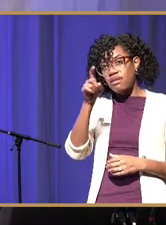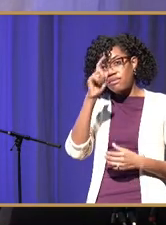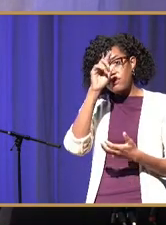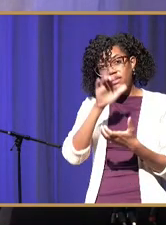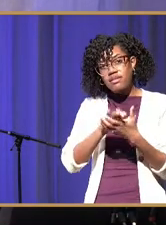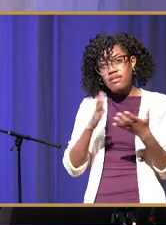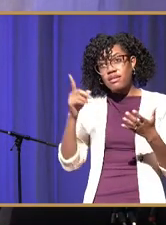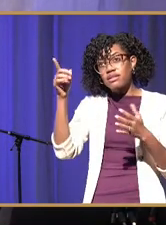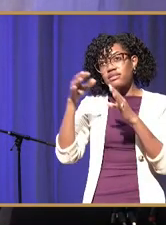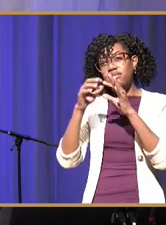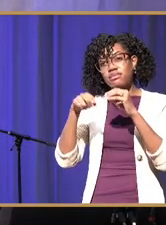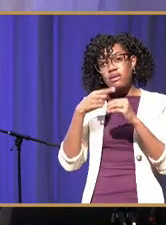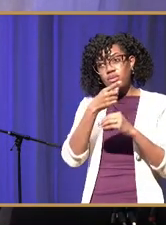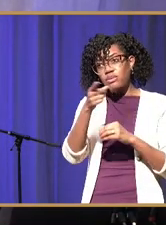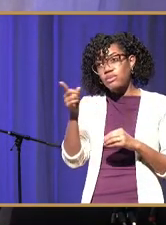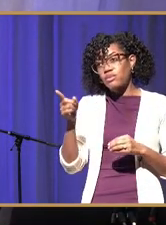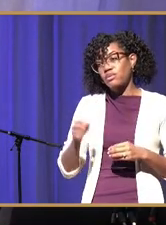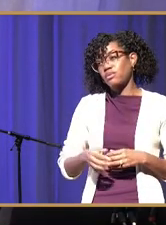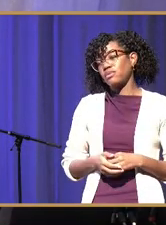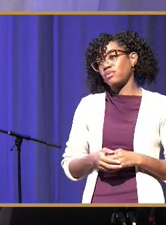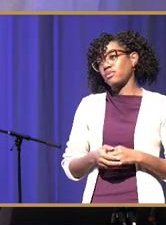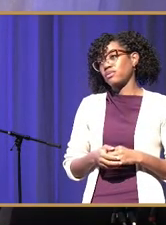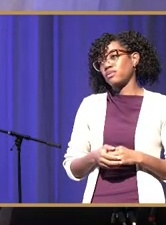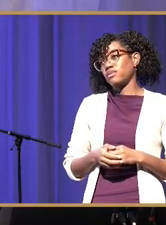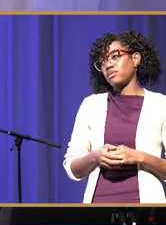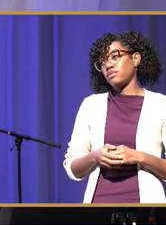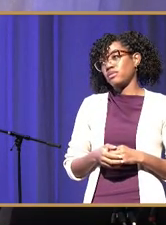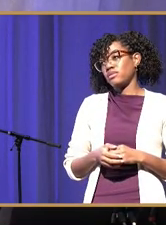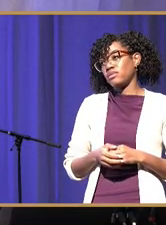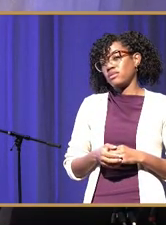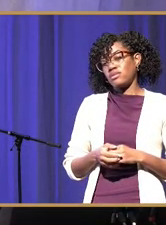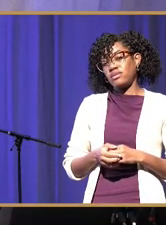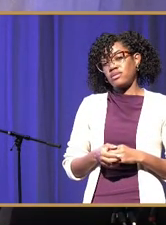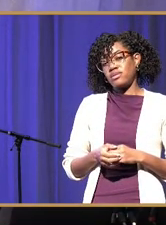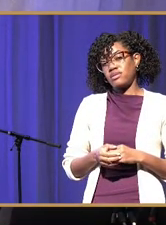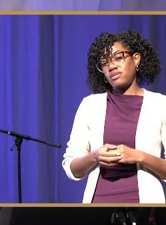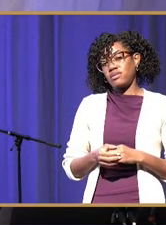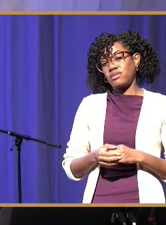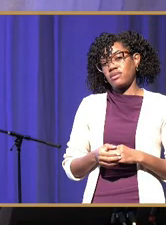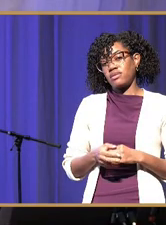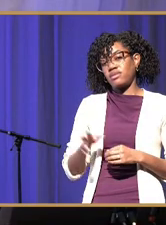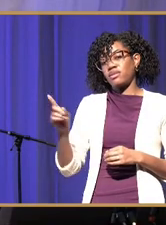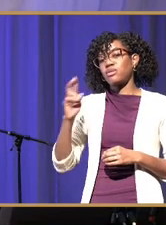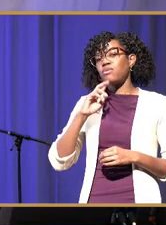believe what he said about you. That you're the apple of his eye.